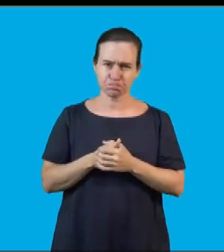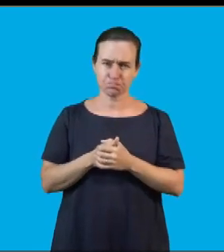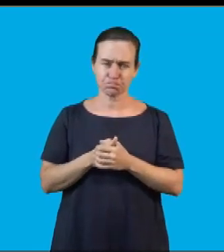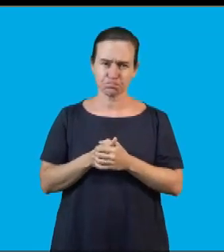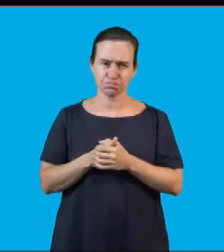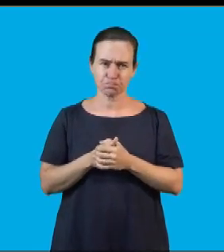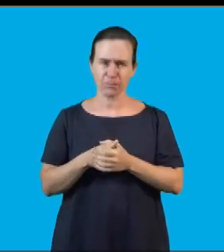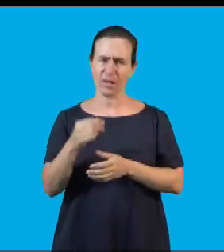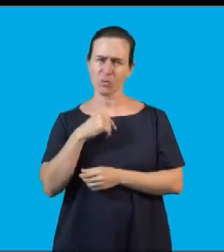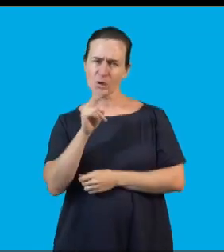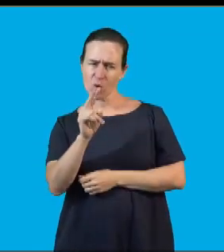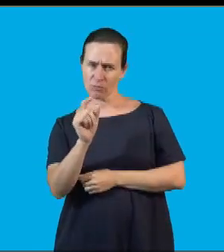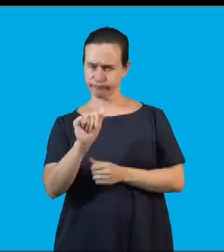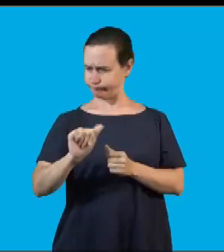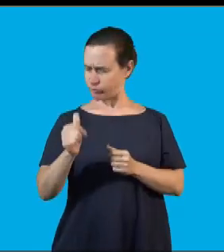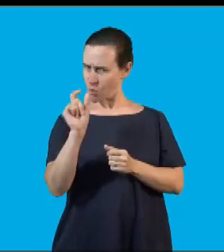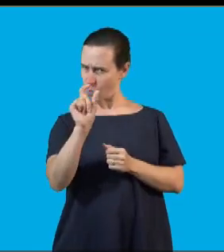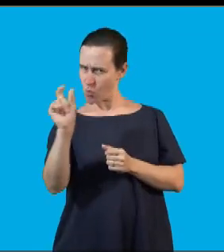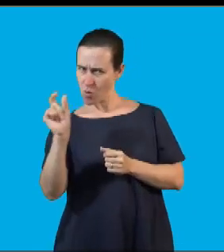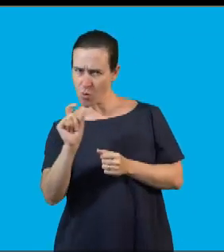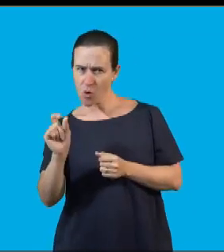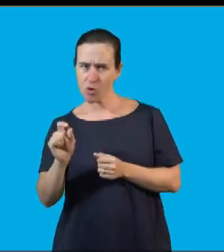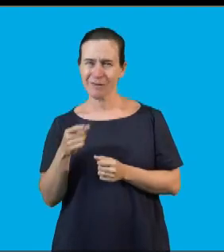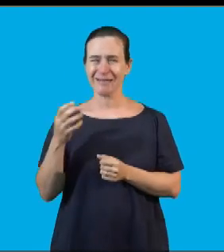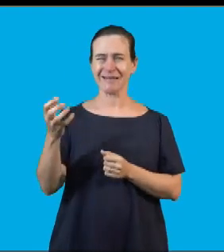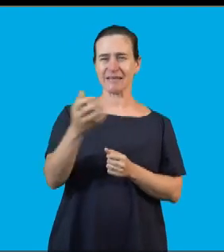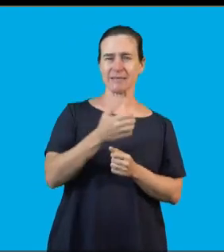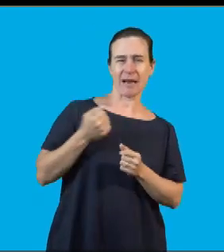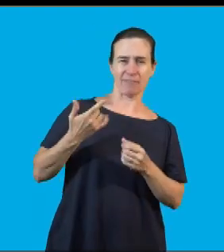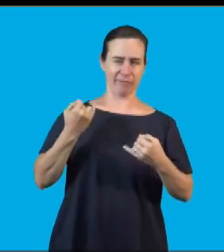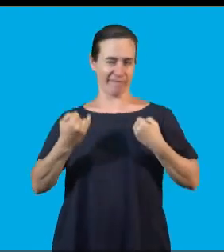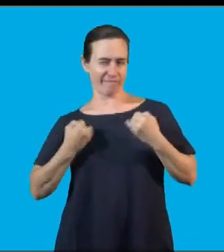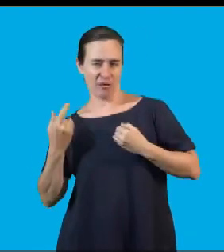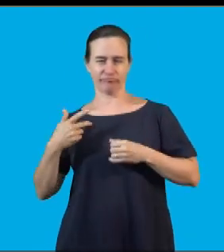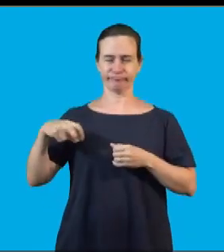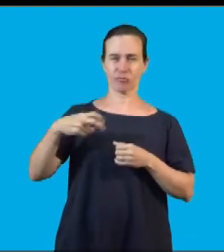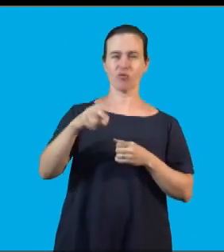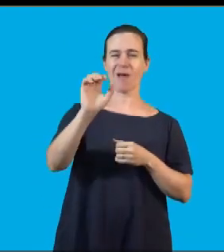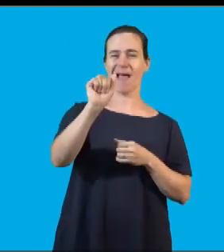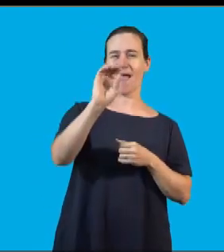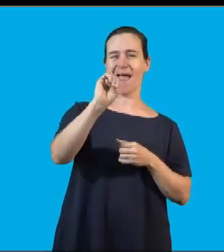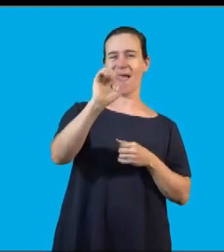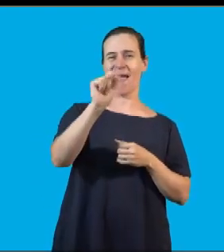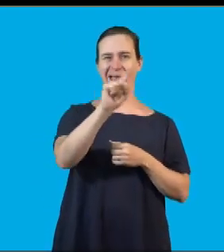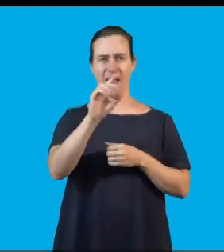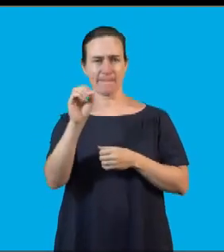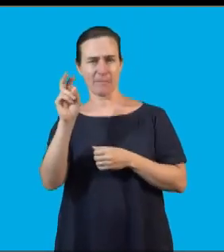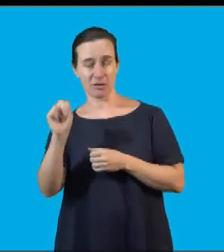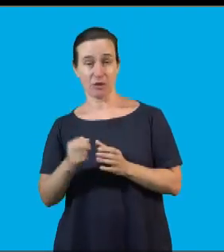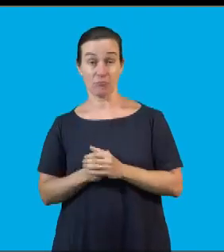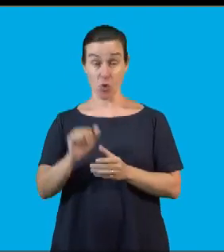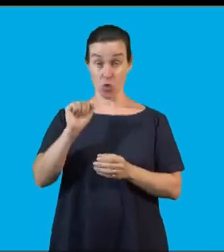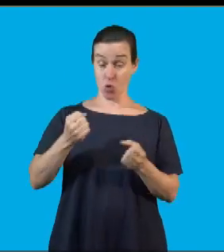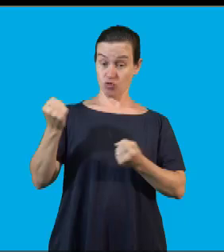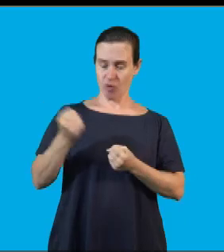inside, and then we can look at the words, take an adventure through the Amazon. Your commute just